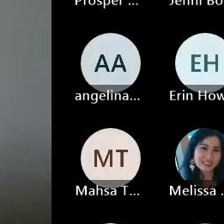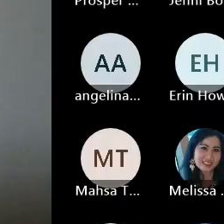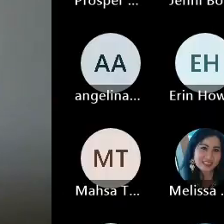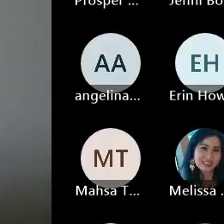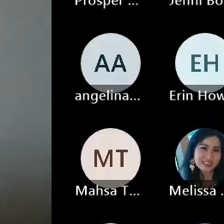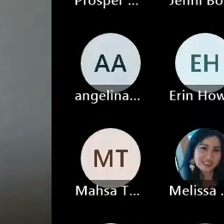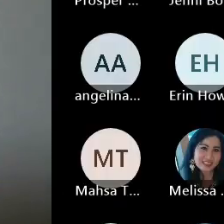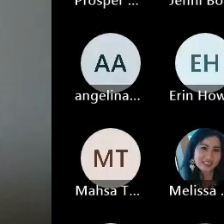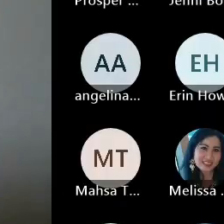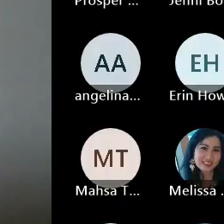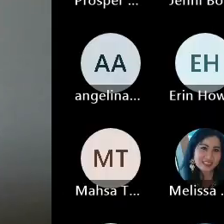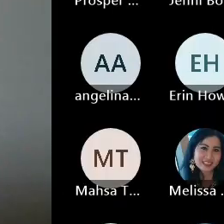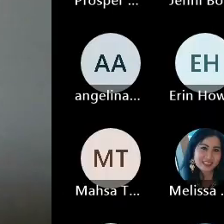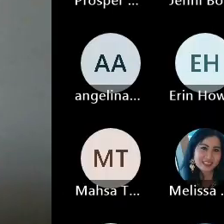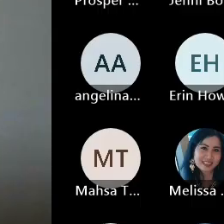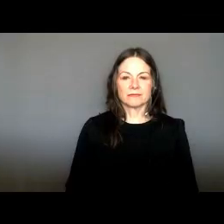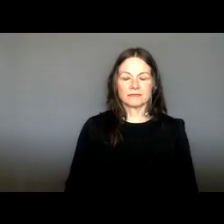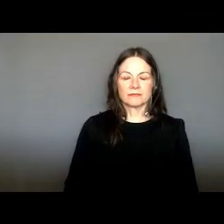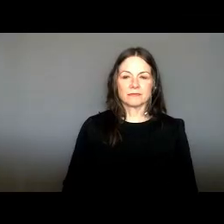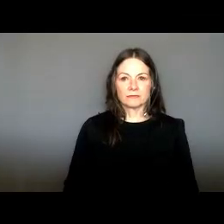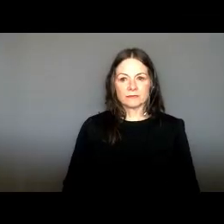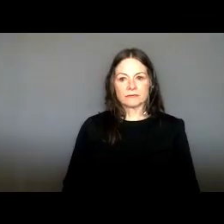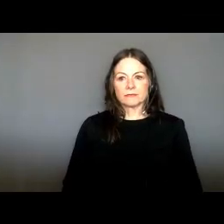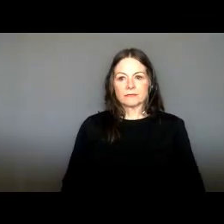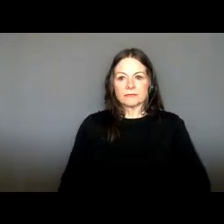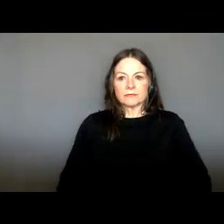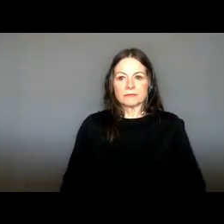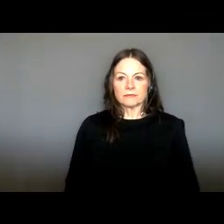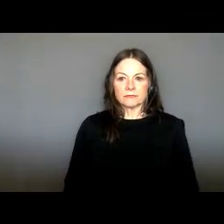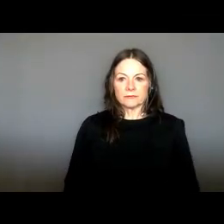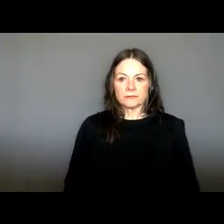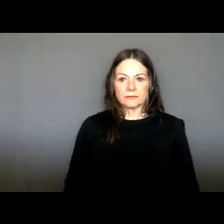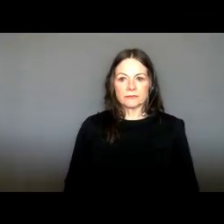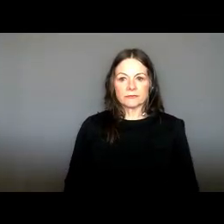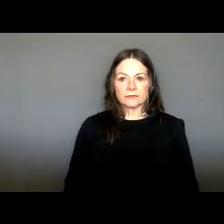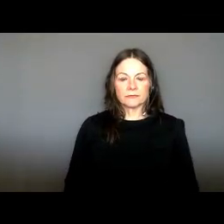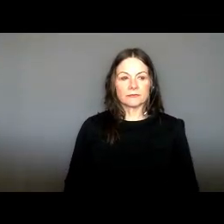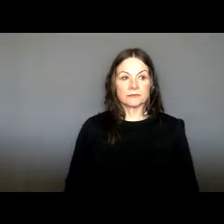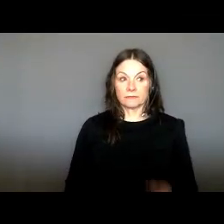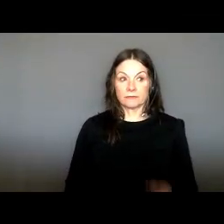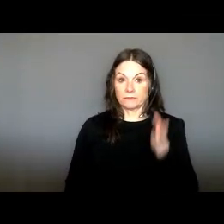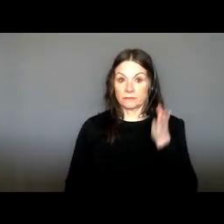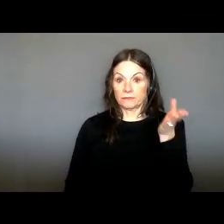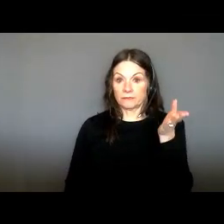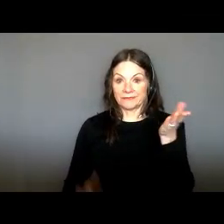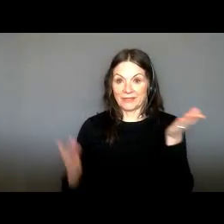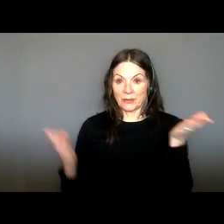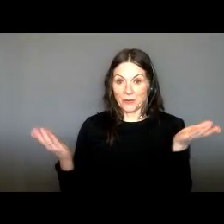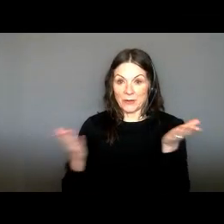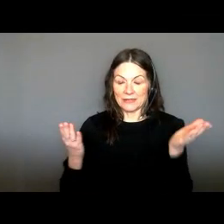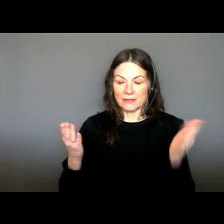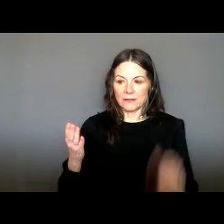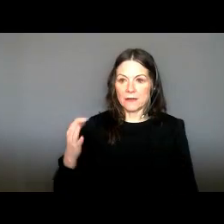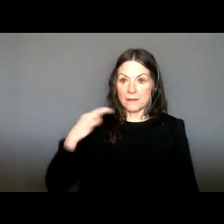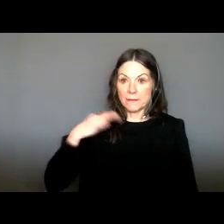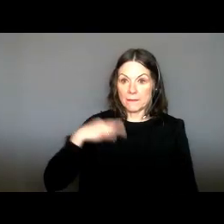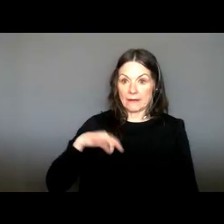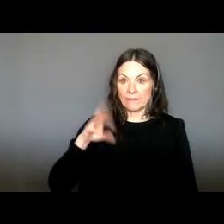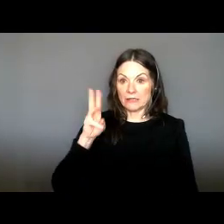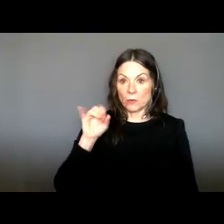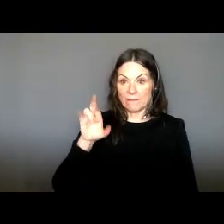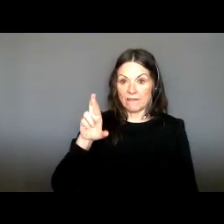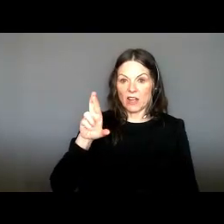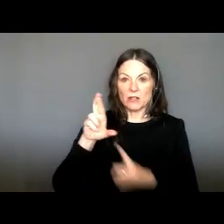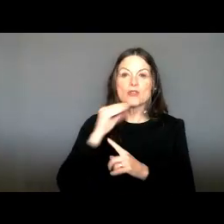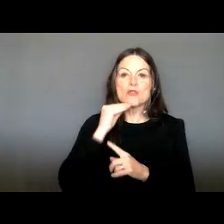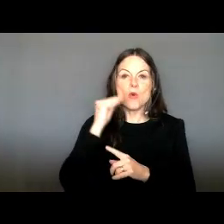Benefits Wayfinder. So what you see on the screen right now is the Benefits Wayfinder homepage, and we will